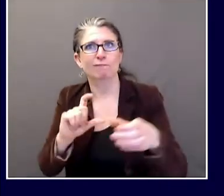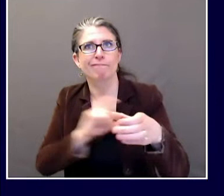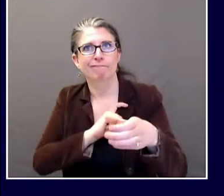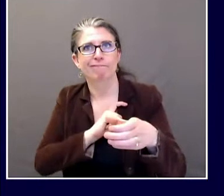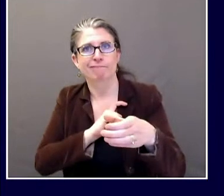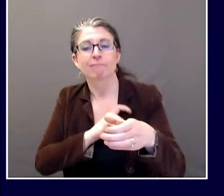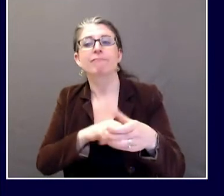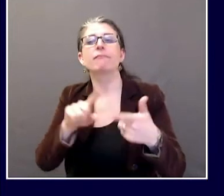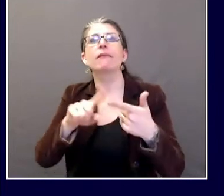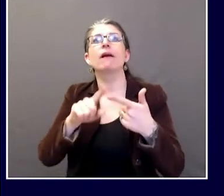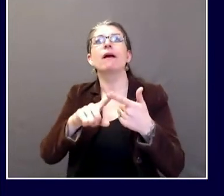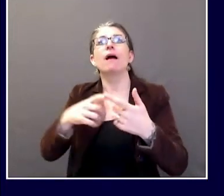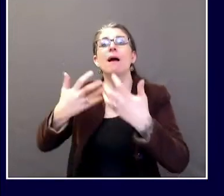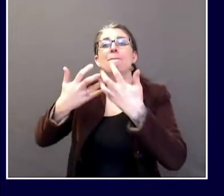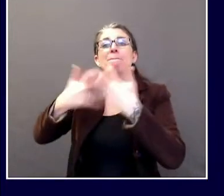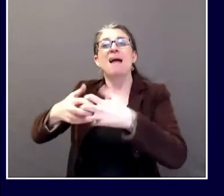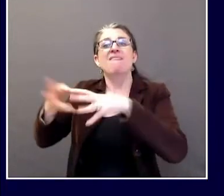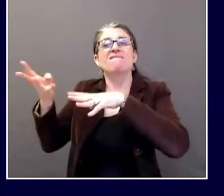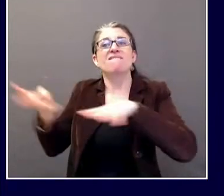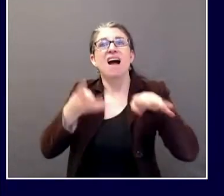individuals stands at about